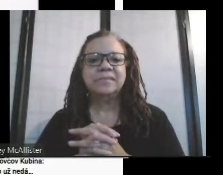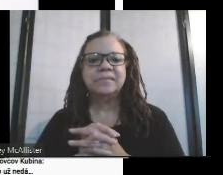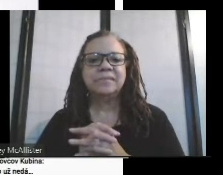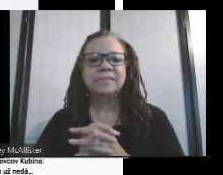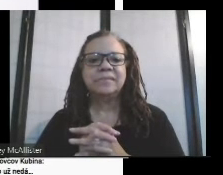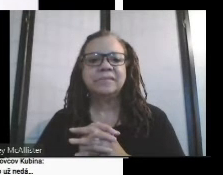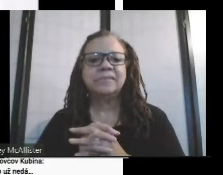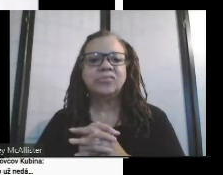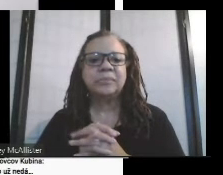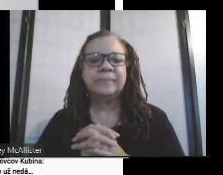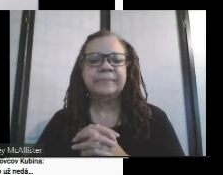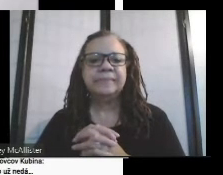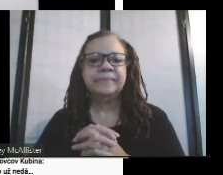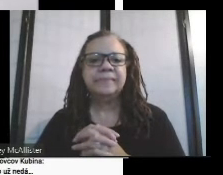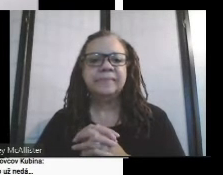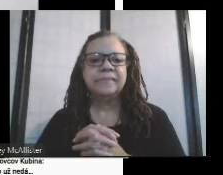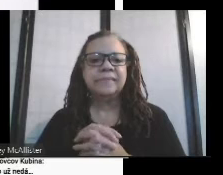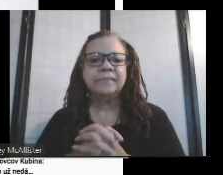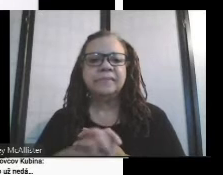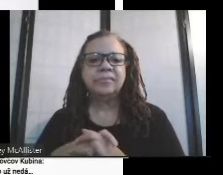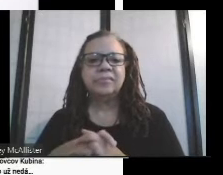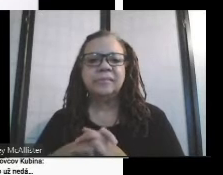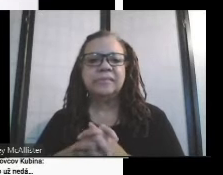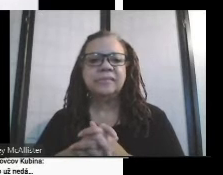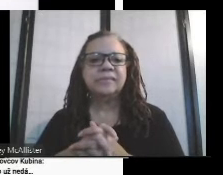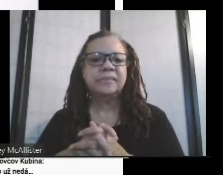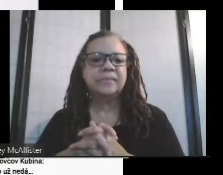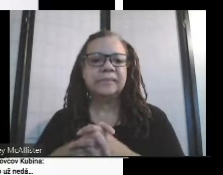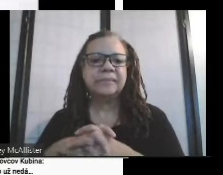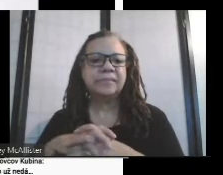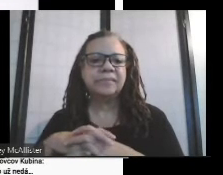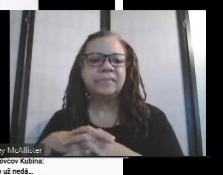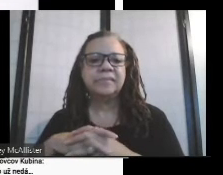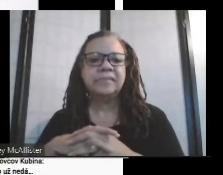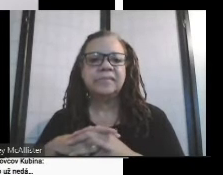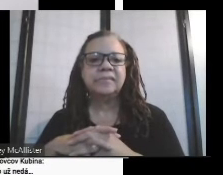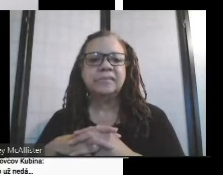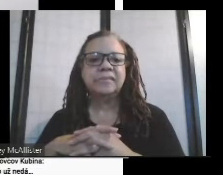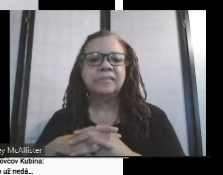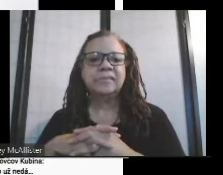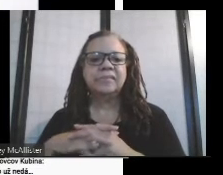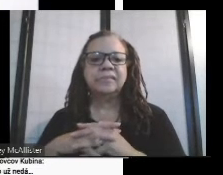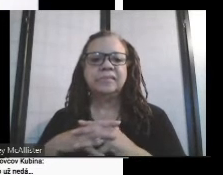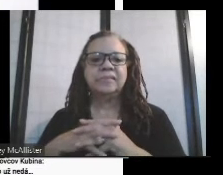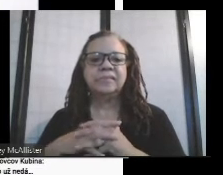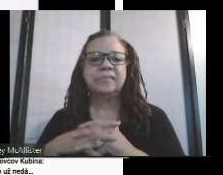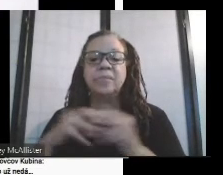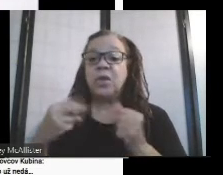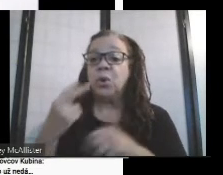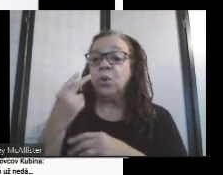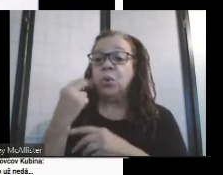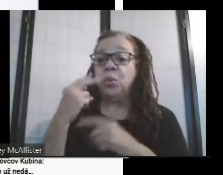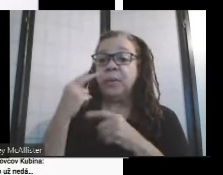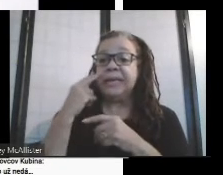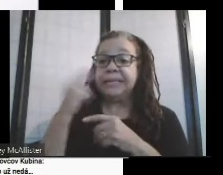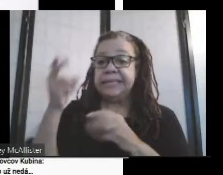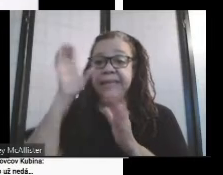So we're not hearing the sound, Ron. Sometimes you have to fiddle with Zoom controls to share the sound.